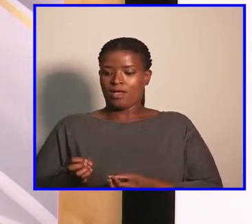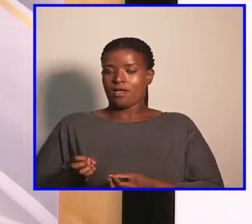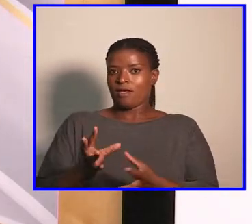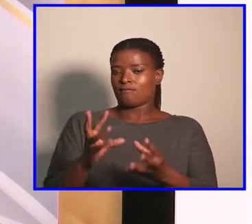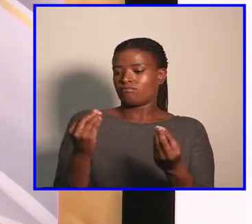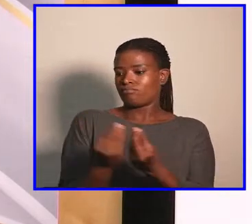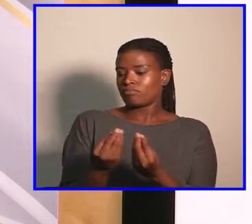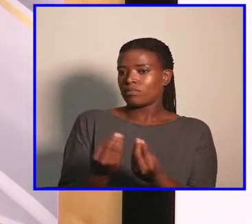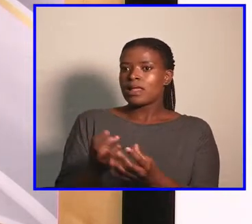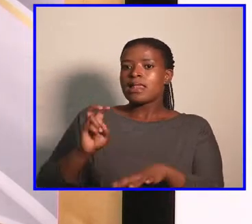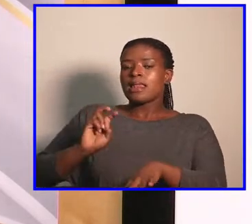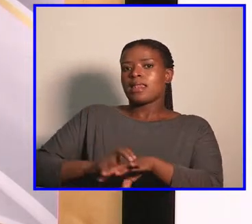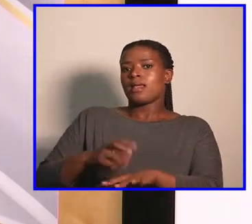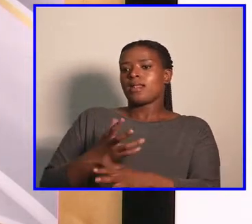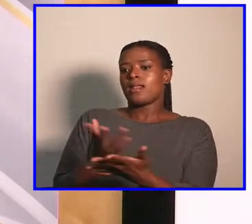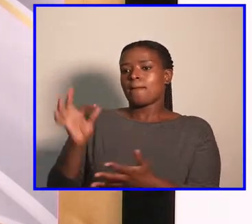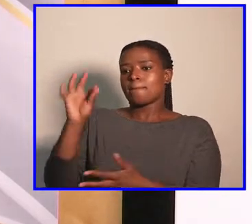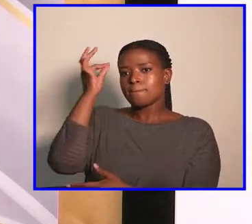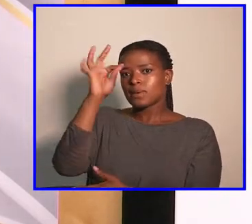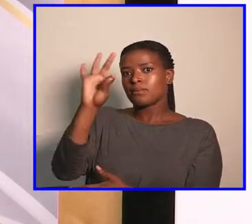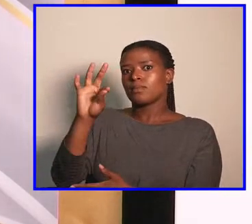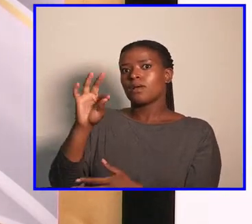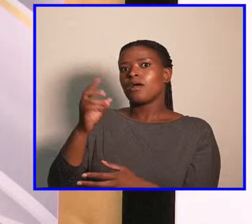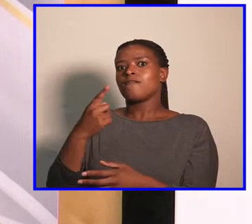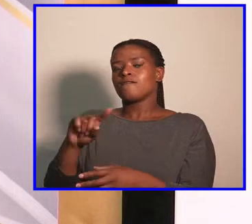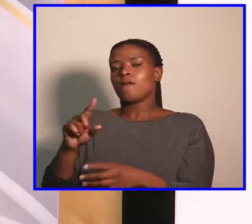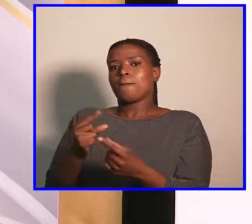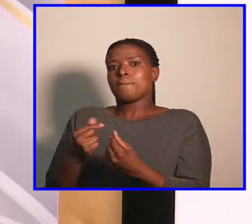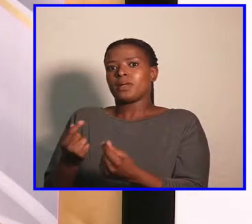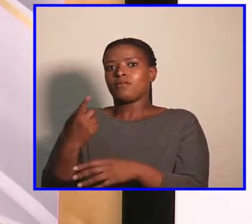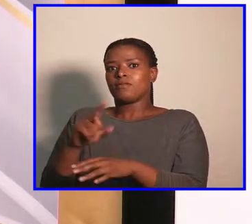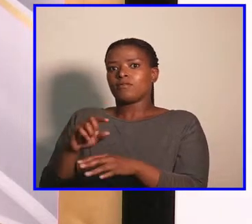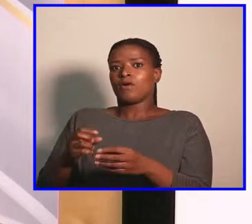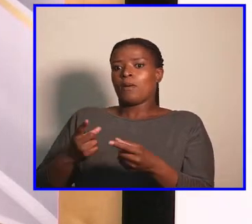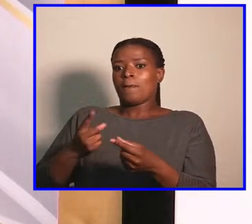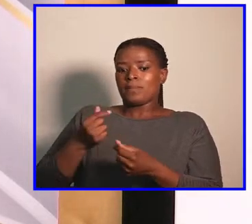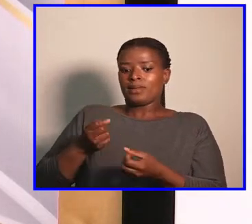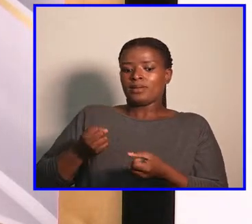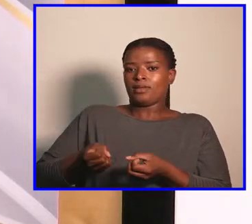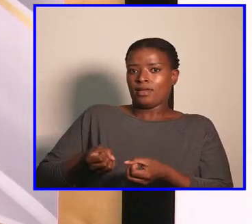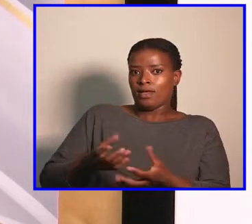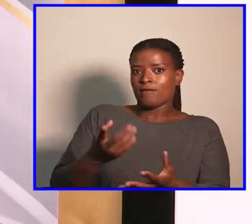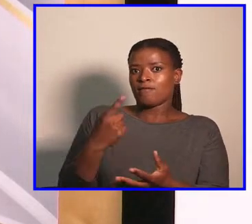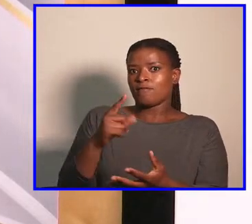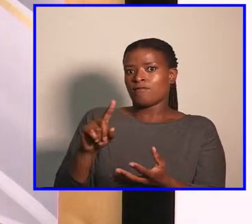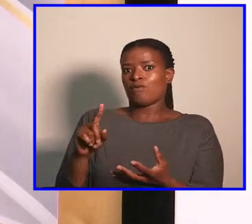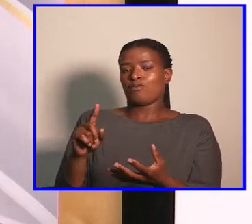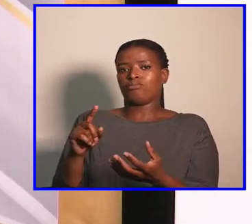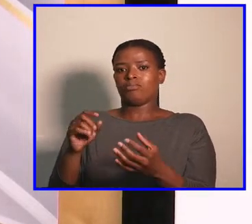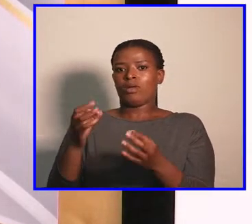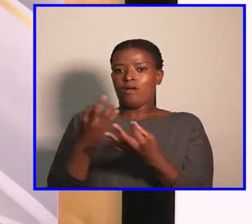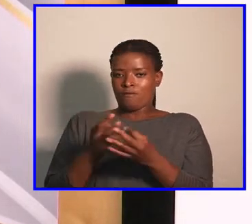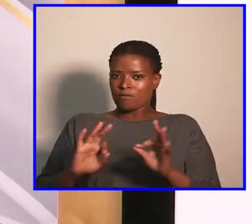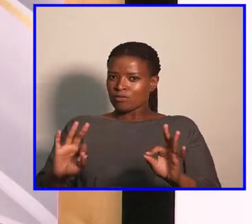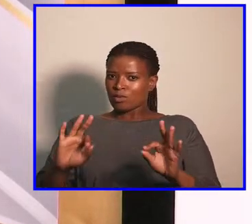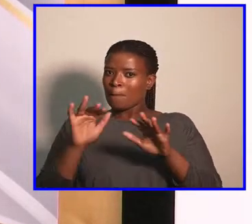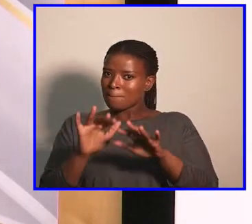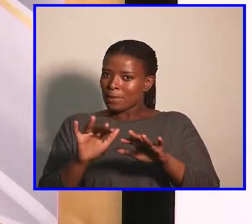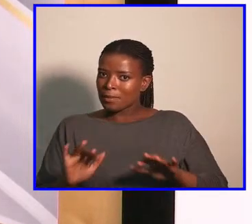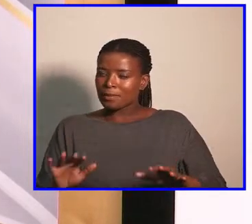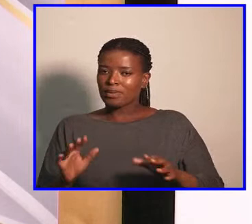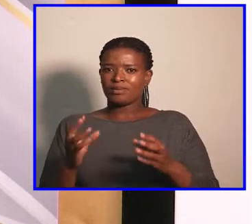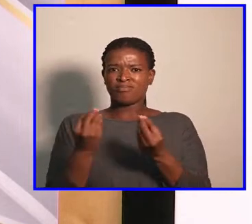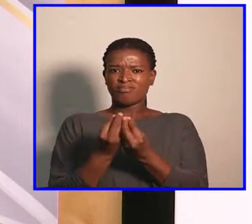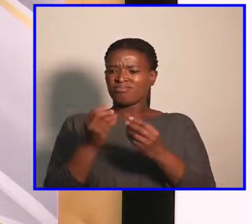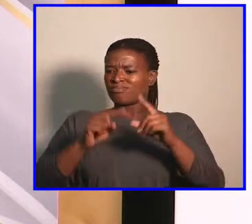by government to fund democracy, to provide the public goods and